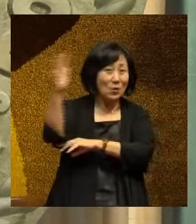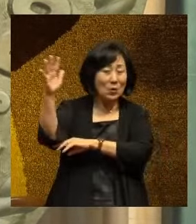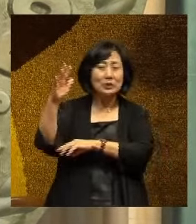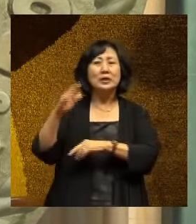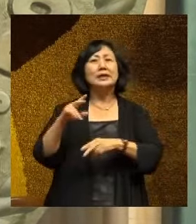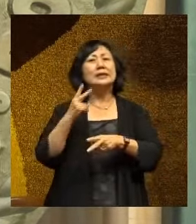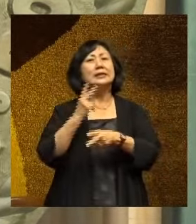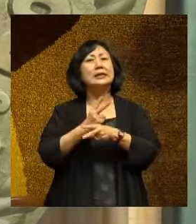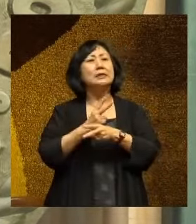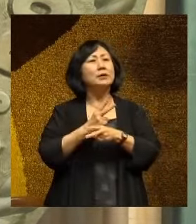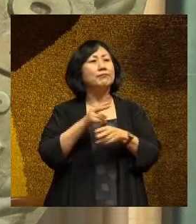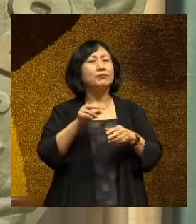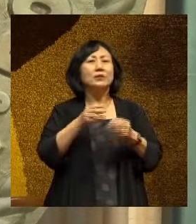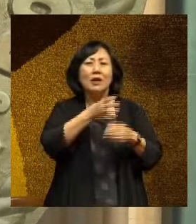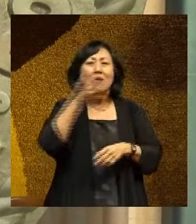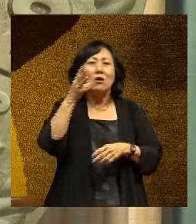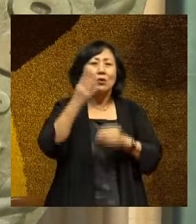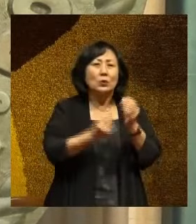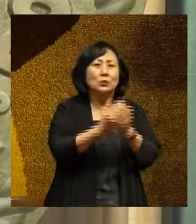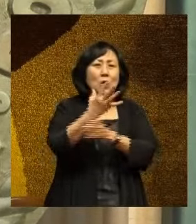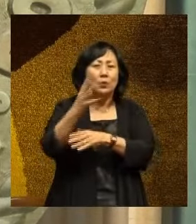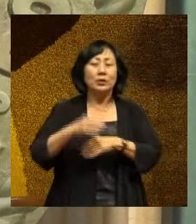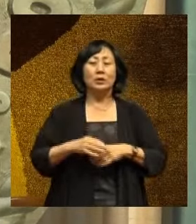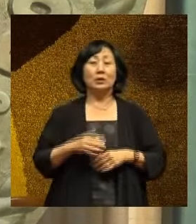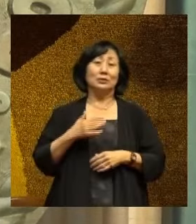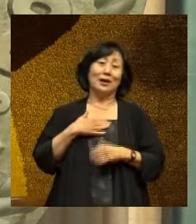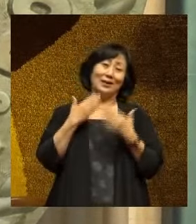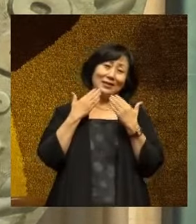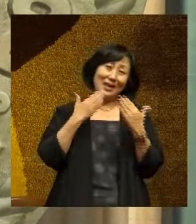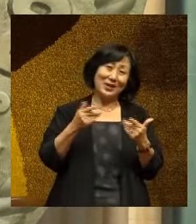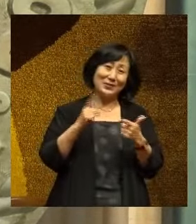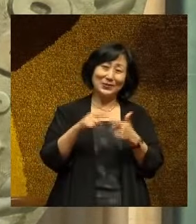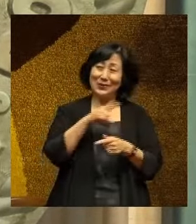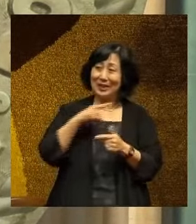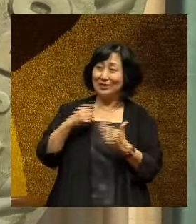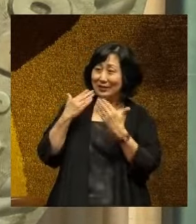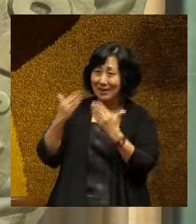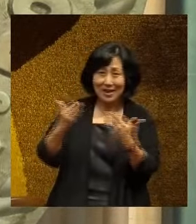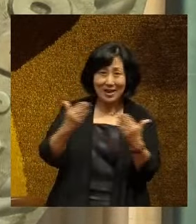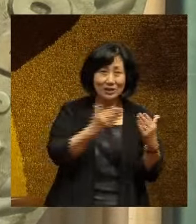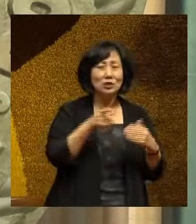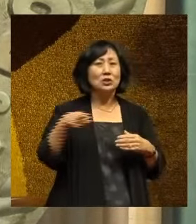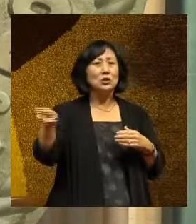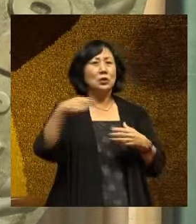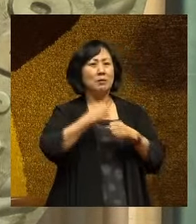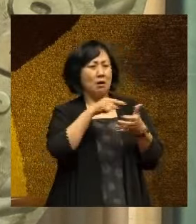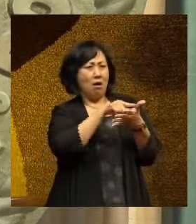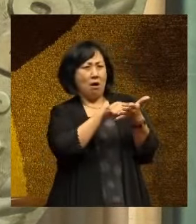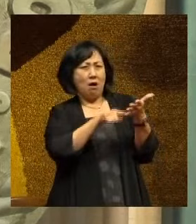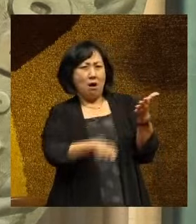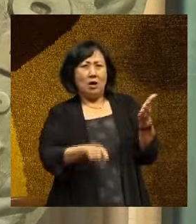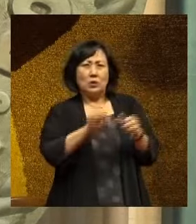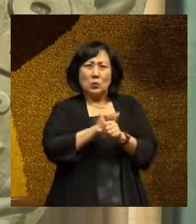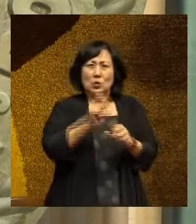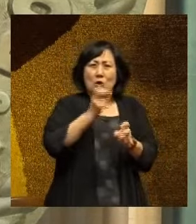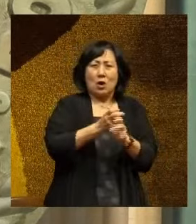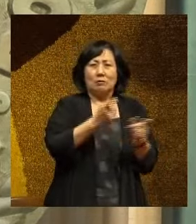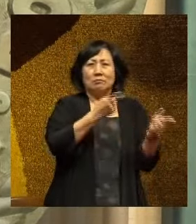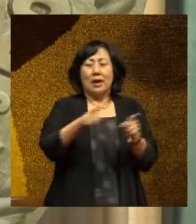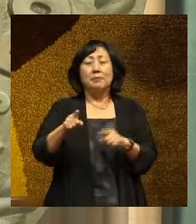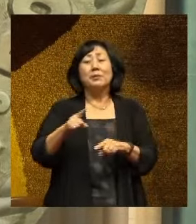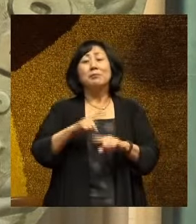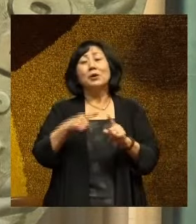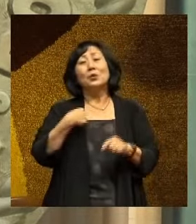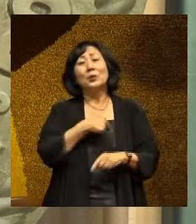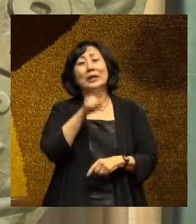agriculture. Again, my thanks to our legislators for making all of this happen. But we need to